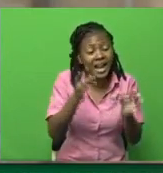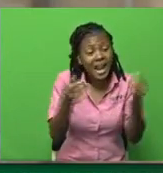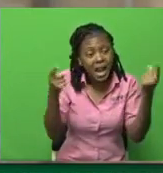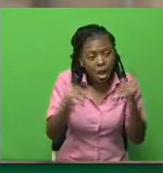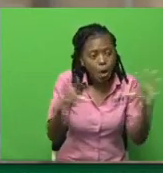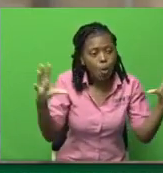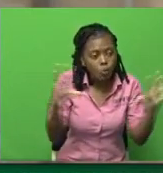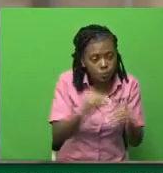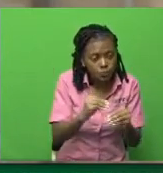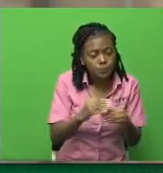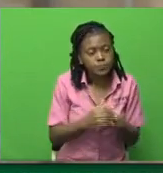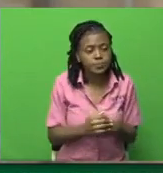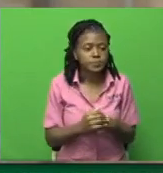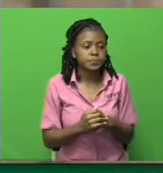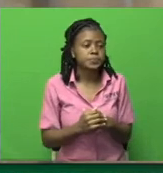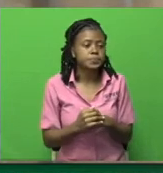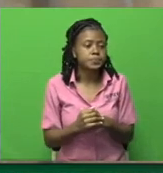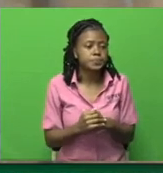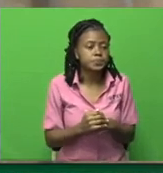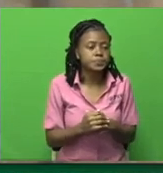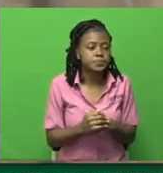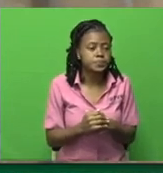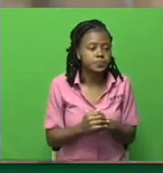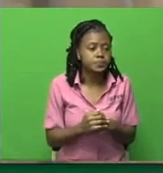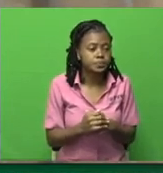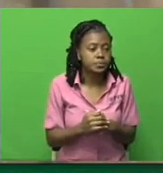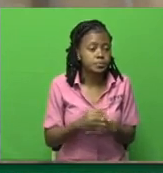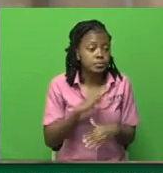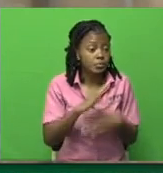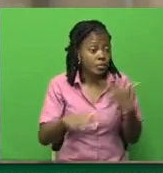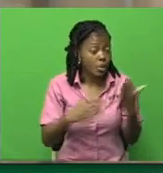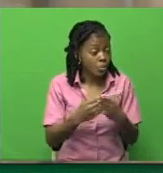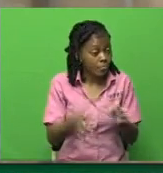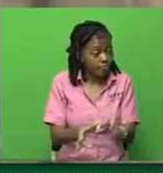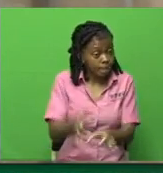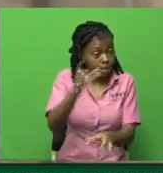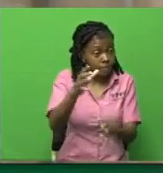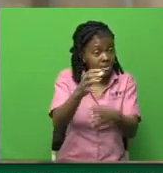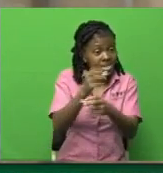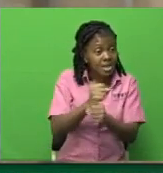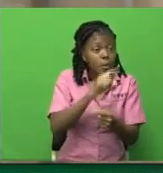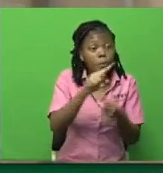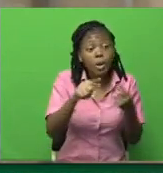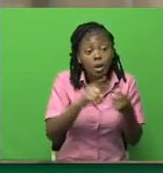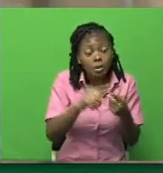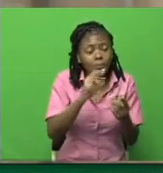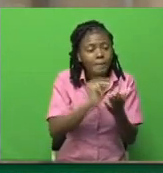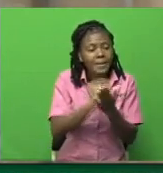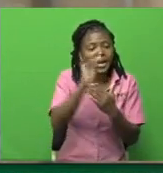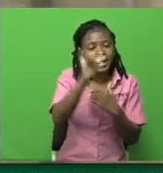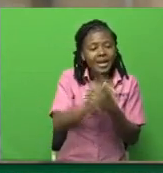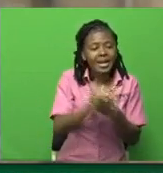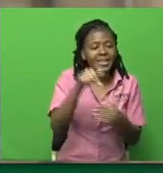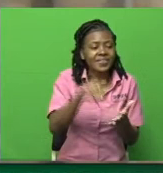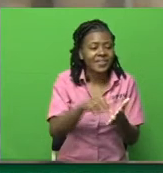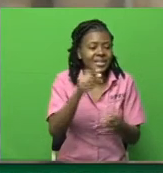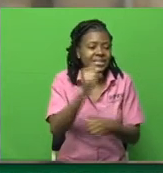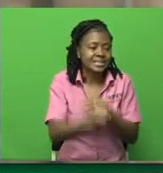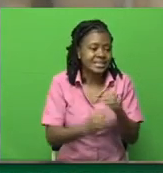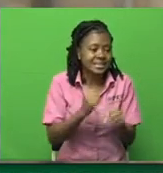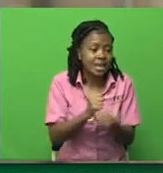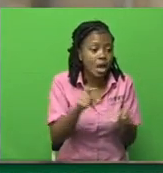disruption the polls were all received in May 2022 the commission has also completed the procurement